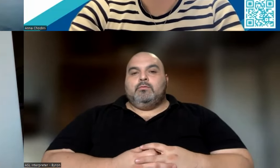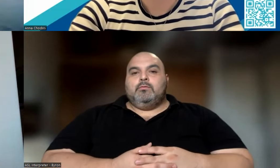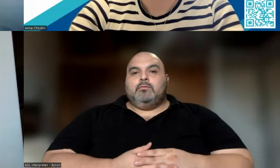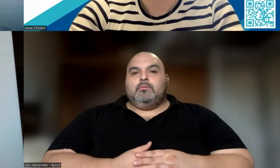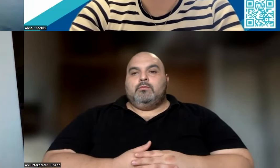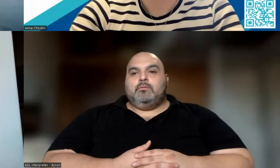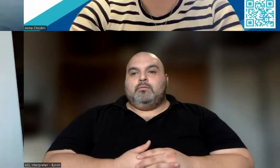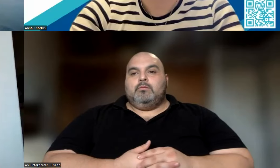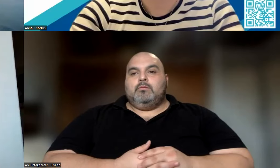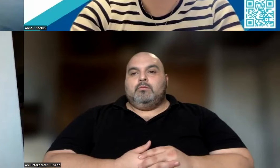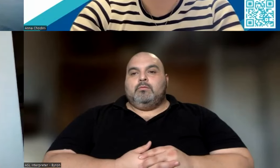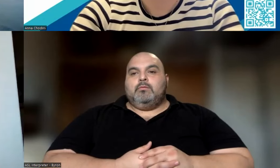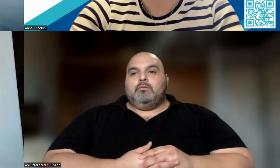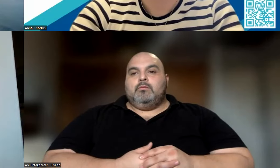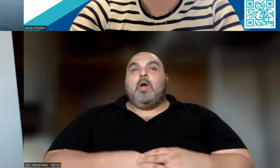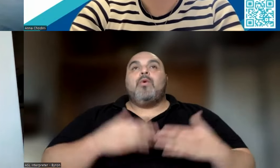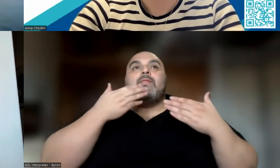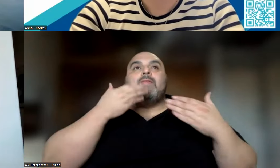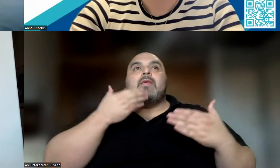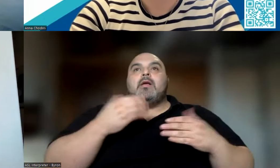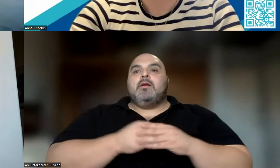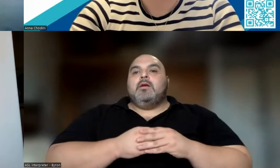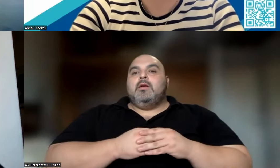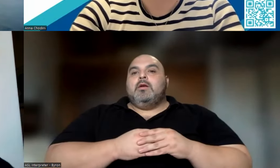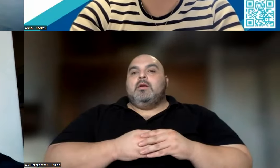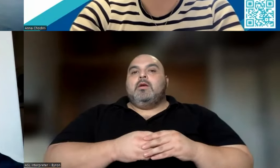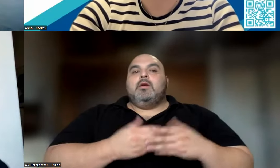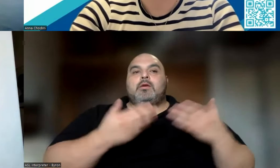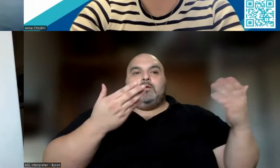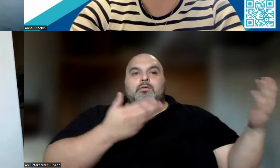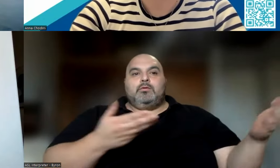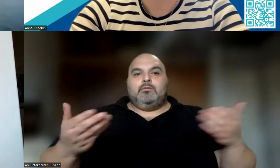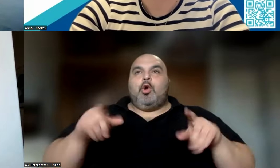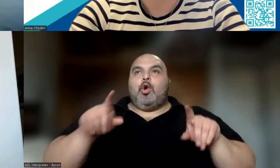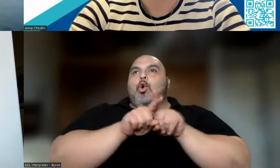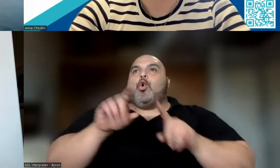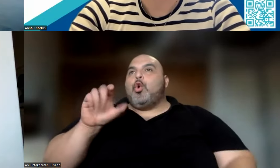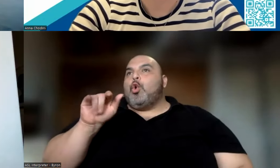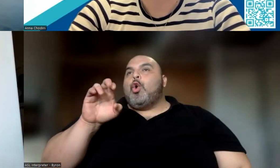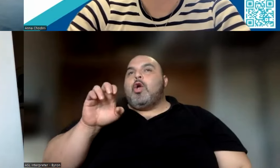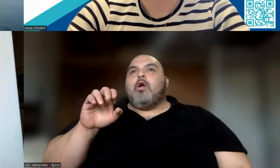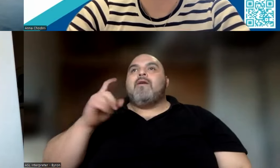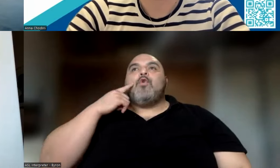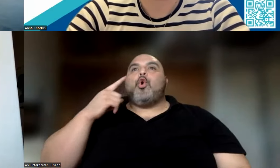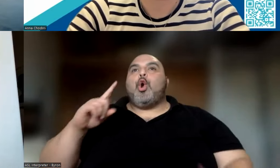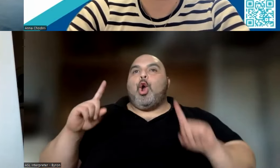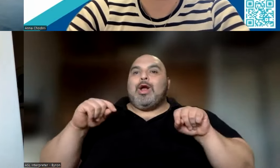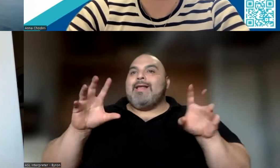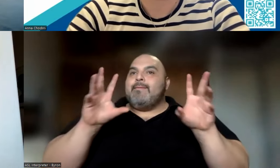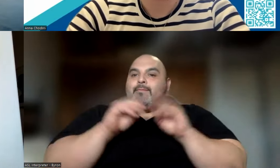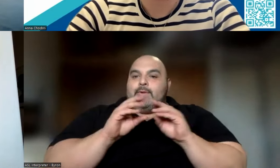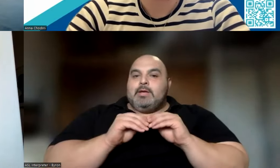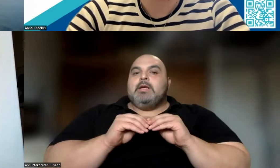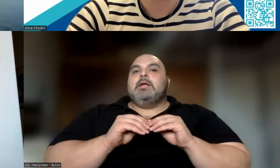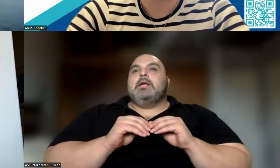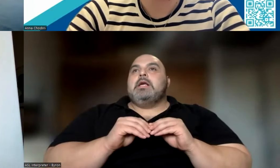Well, hearing none, I'd like to thank Dr. Chodos and then Danielle and also Clara for attending this meeting and give